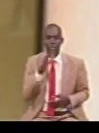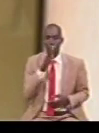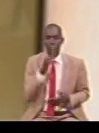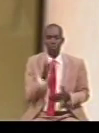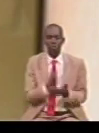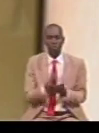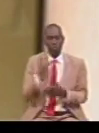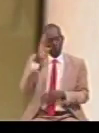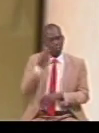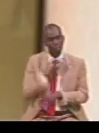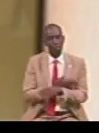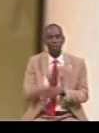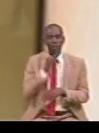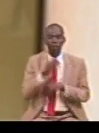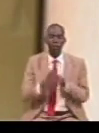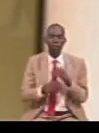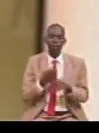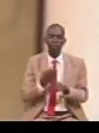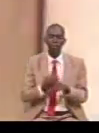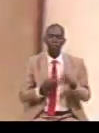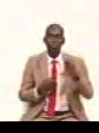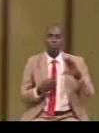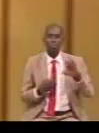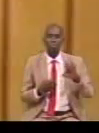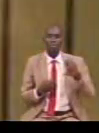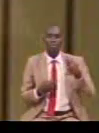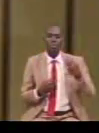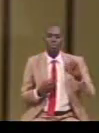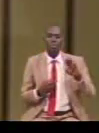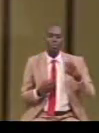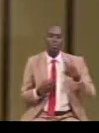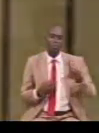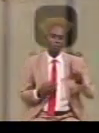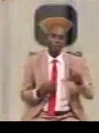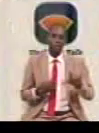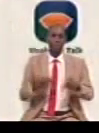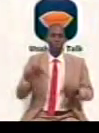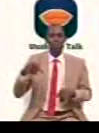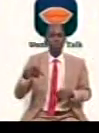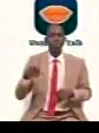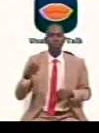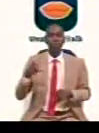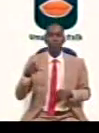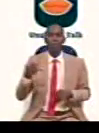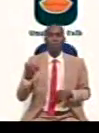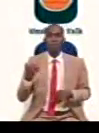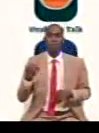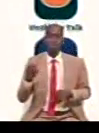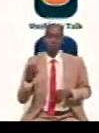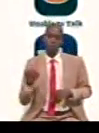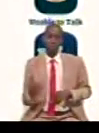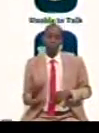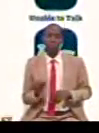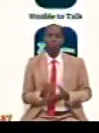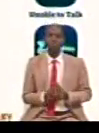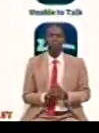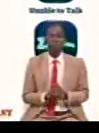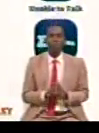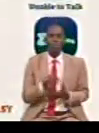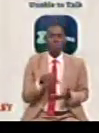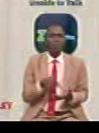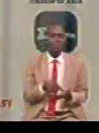suffering from cerebral palsy epilepsy. This child's case is a case of cerebral palsy.